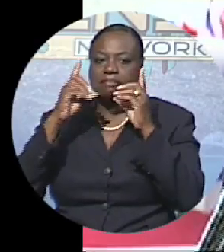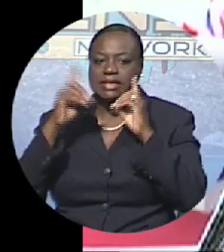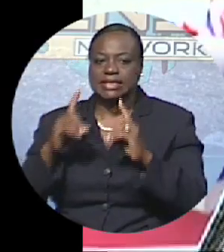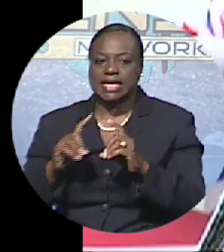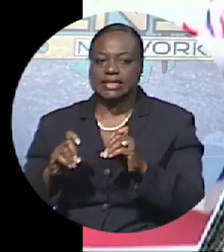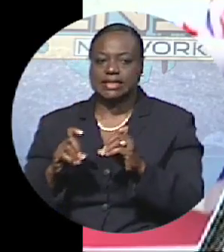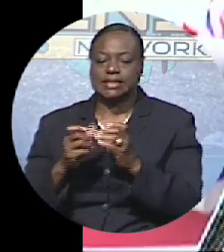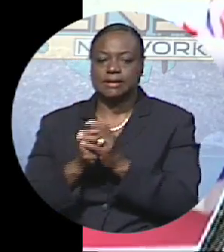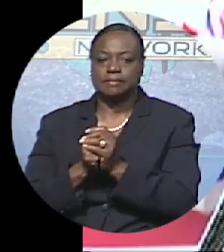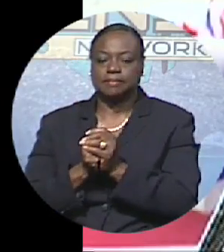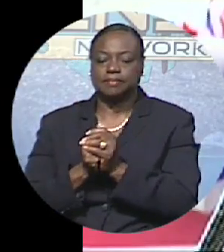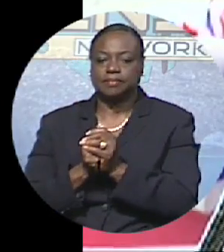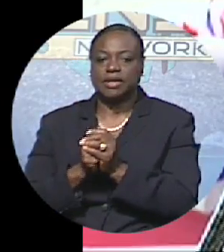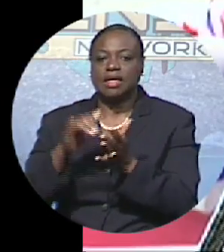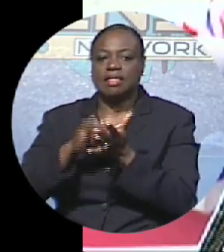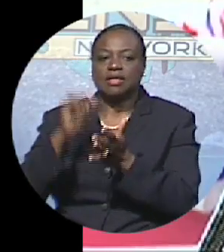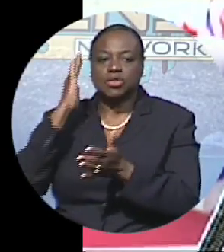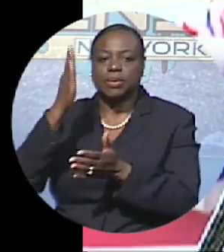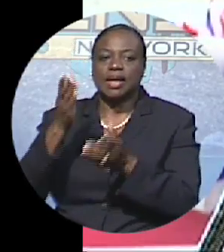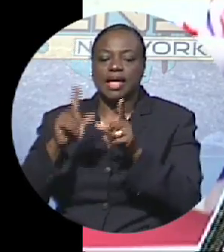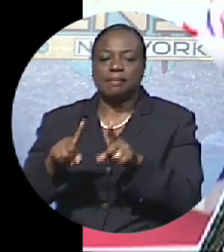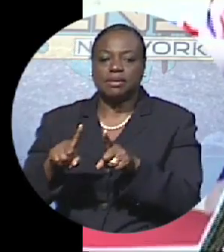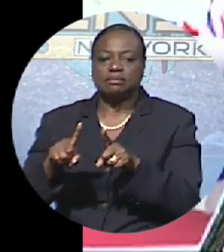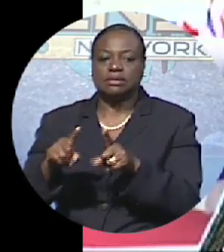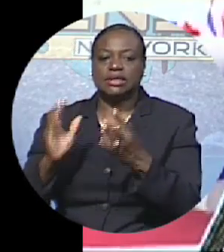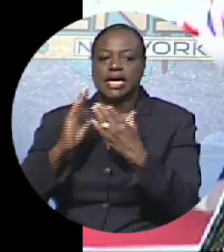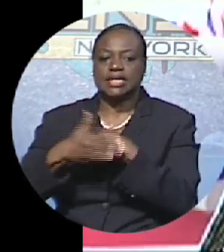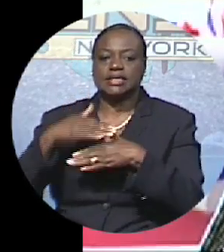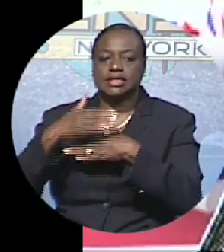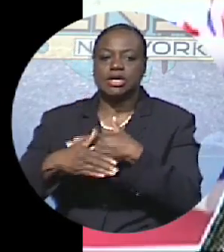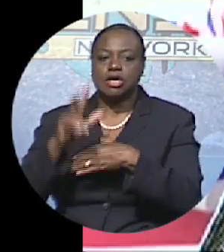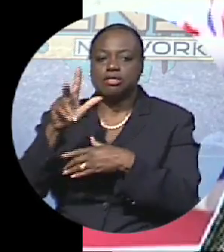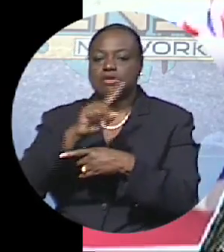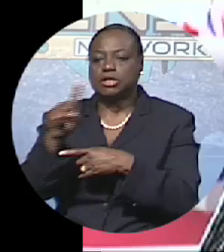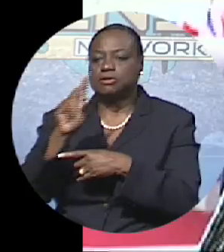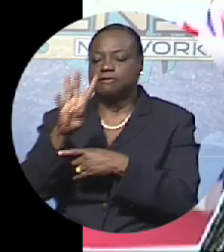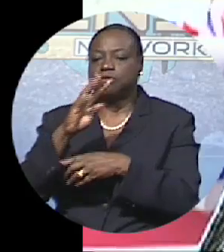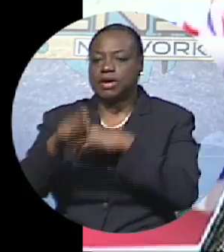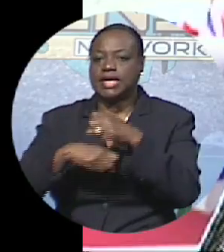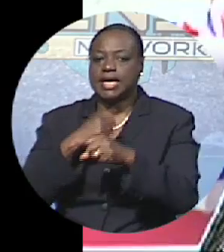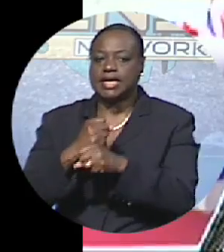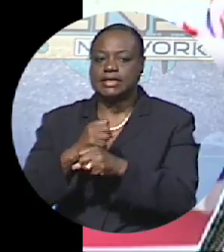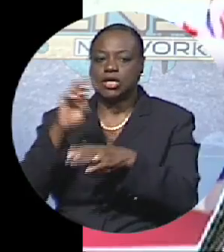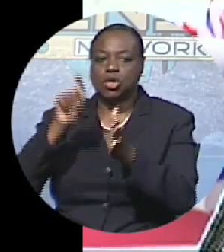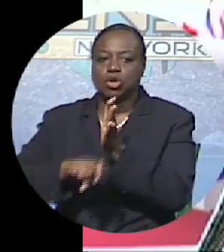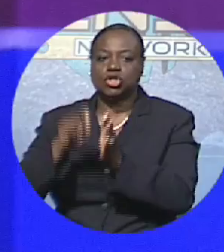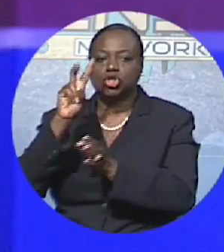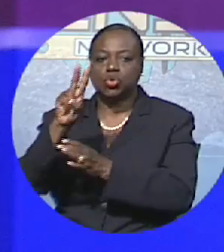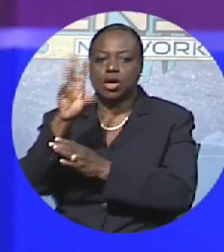ancillary-based development will take place over the next 3 to 4 years and will cost some $200 million.